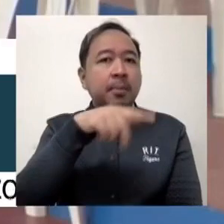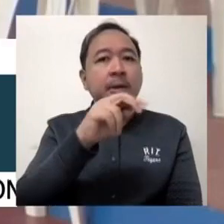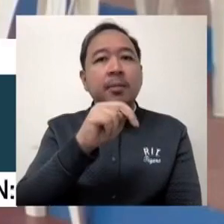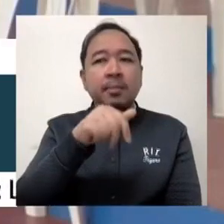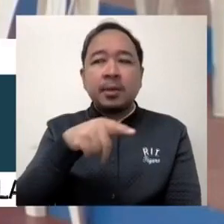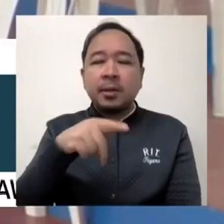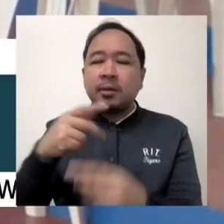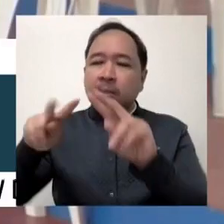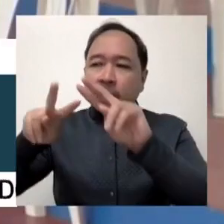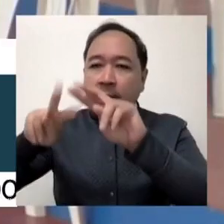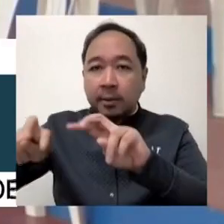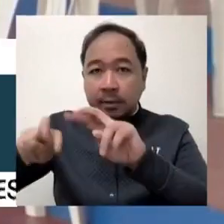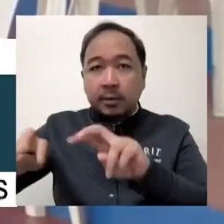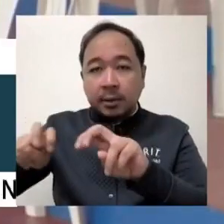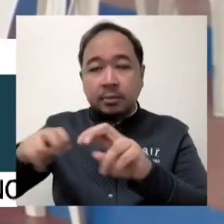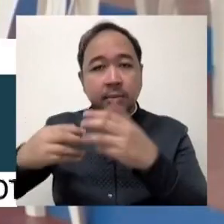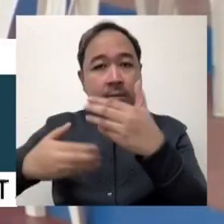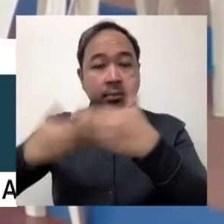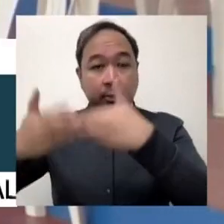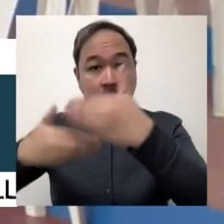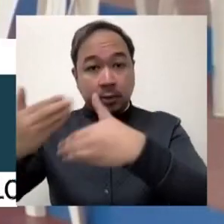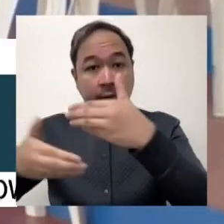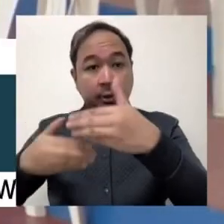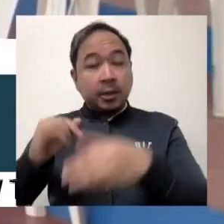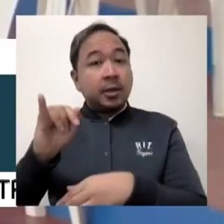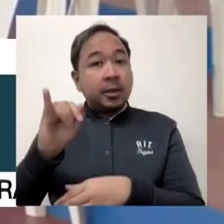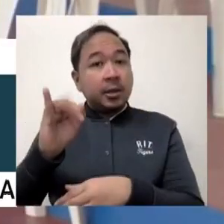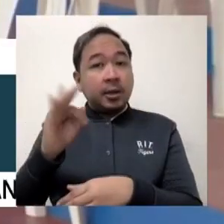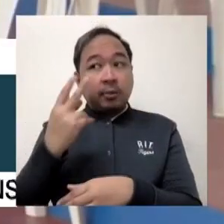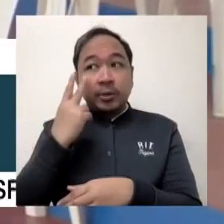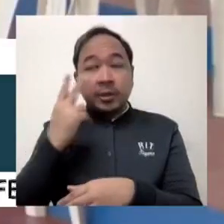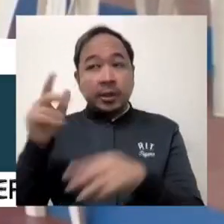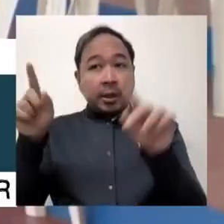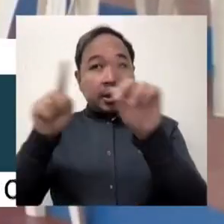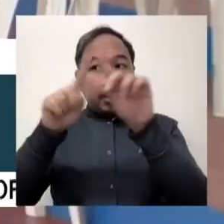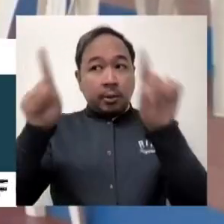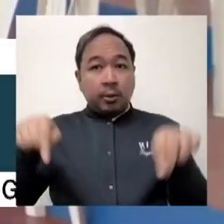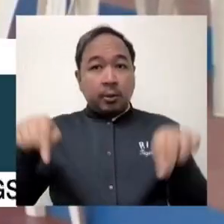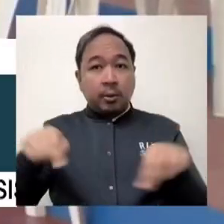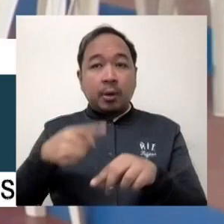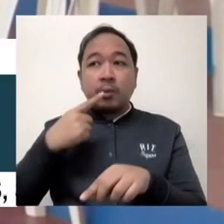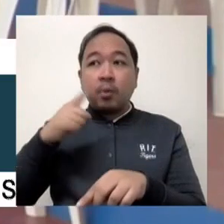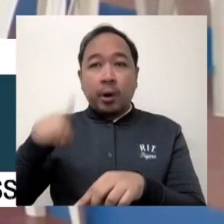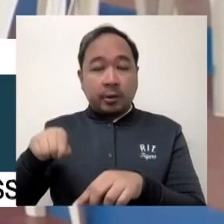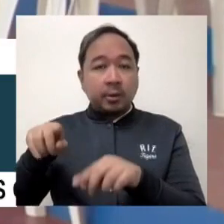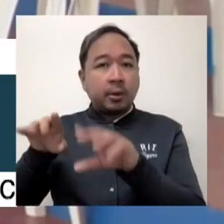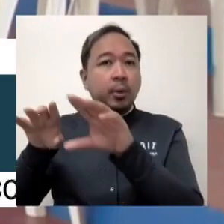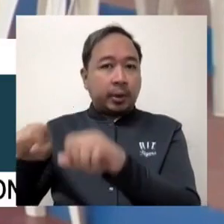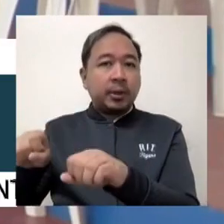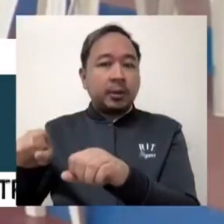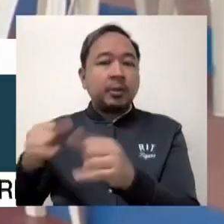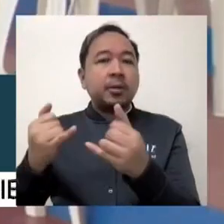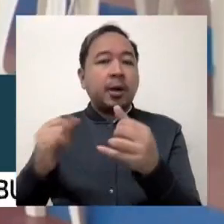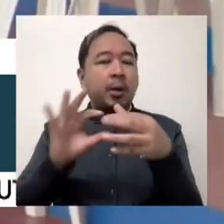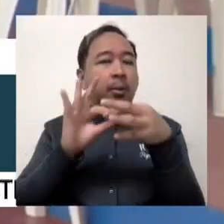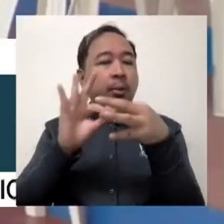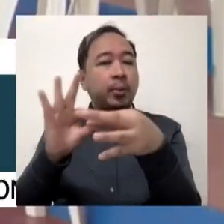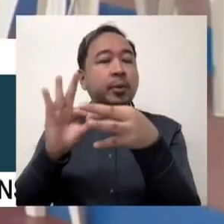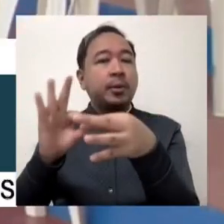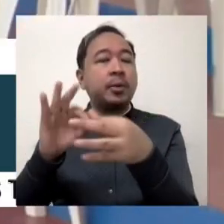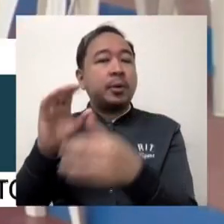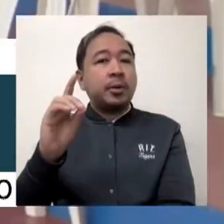event na may lumabas na warrant, that is our responsibility. We will be in tandem with